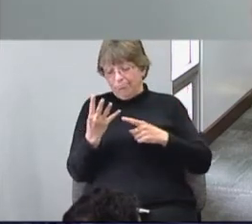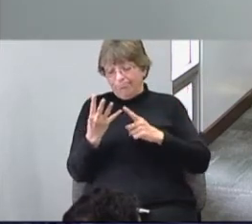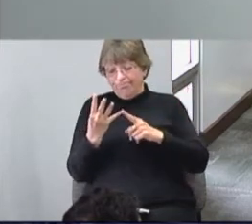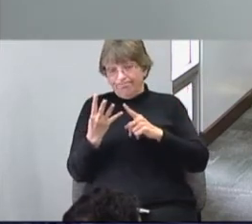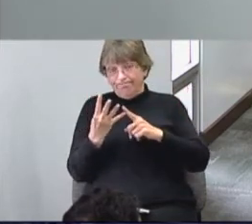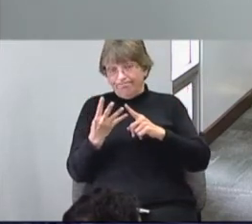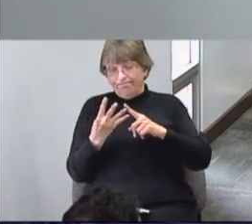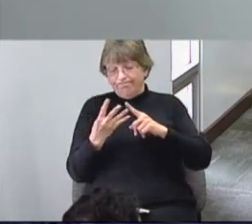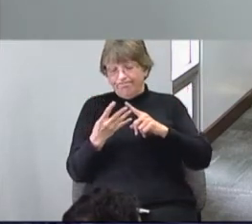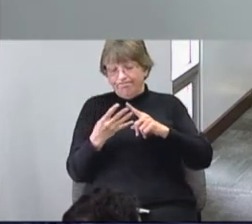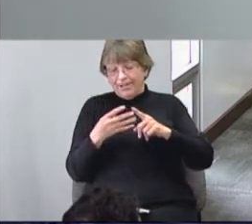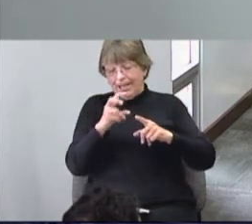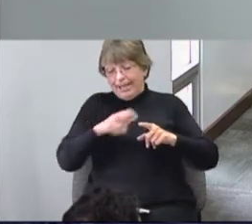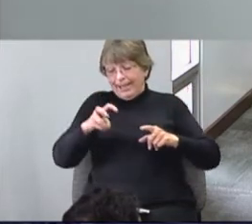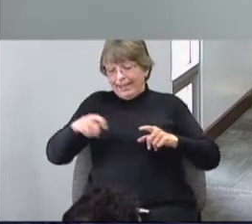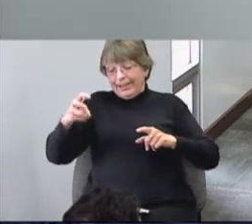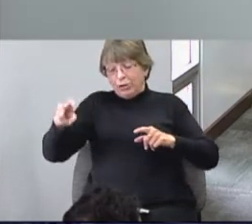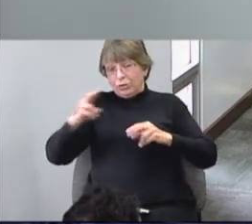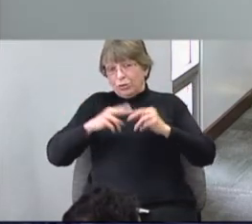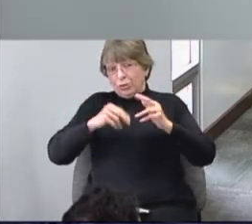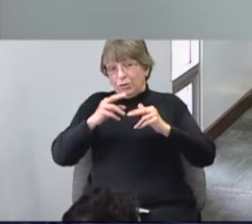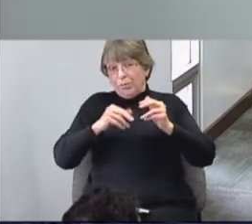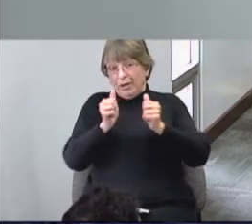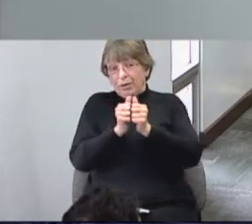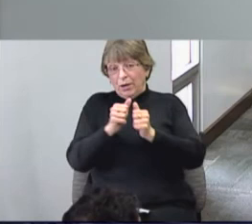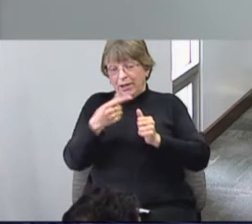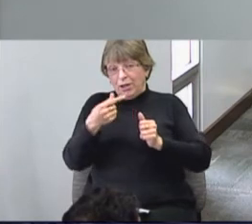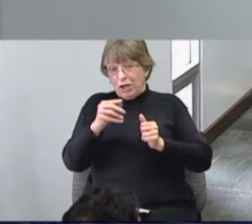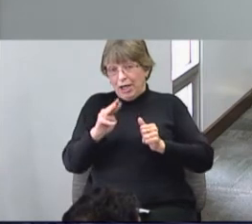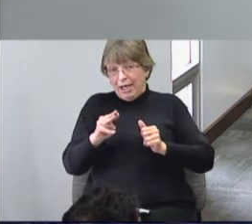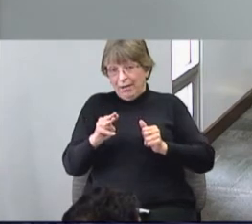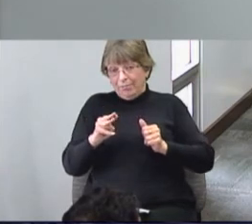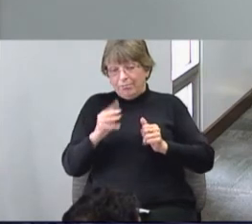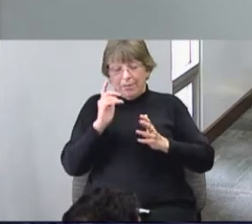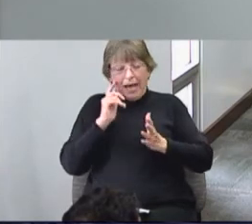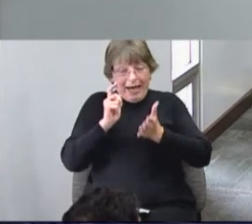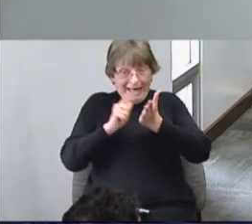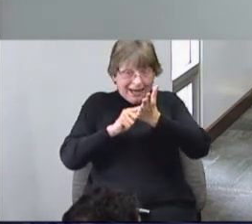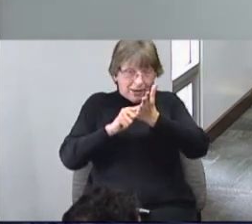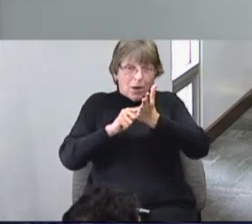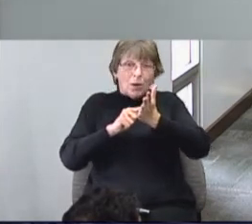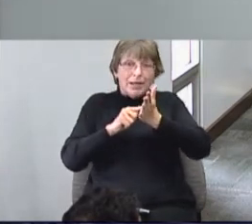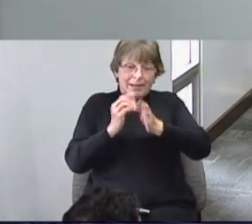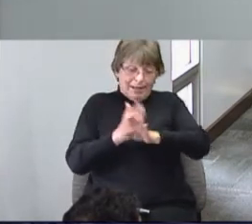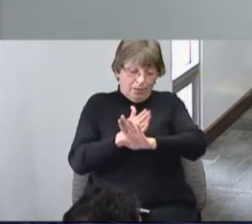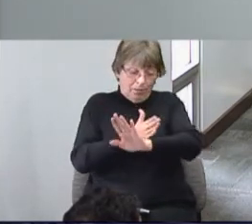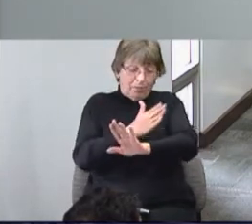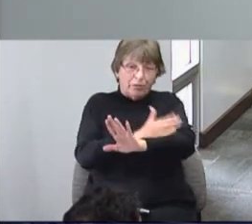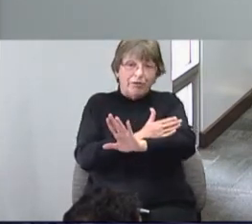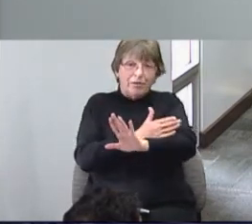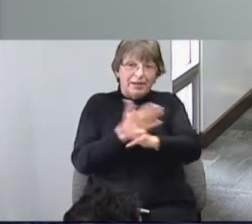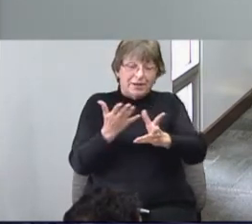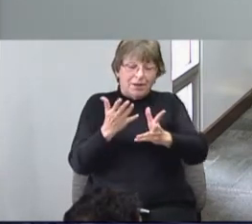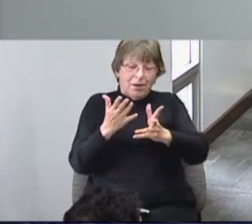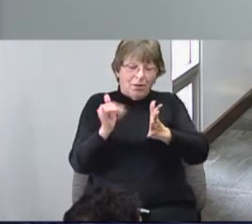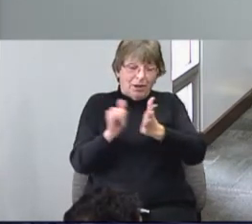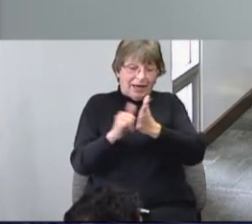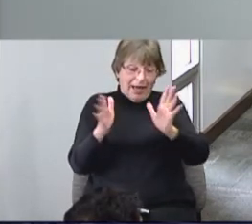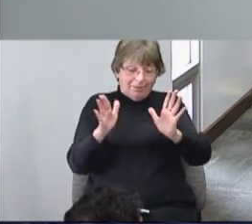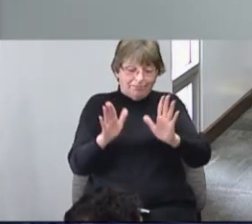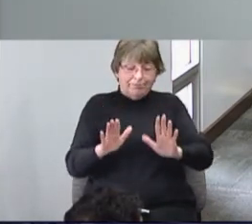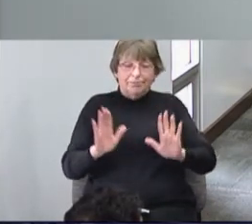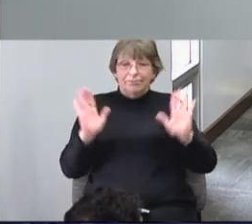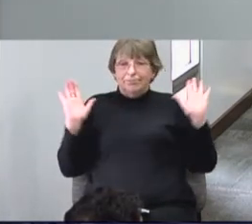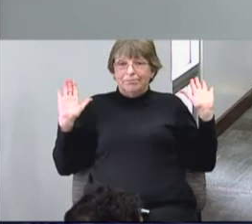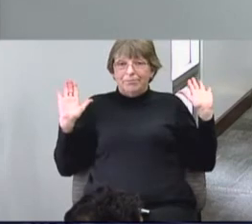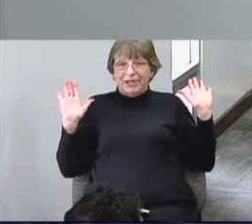tour the facility with the general manager and look at some of the most recent improvements to the facility. So with that, I'll stand for questions at